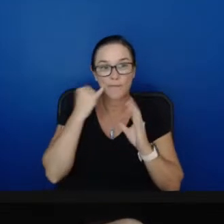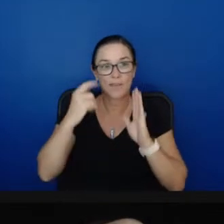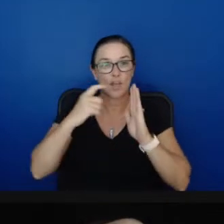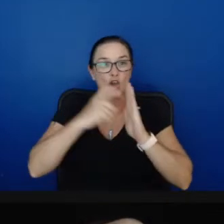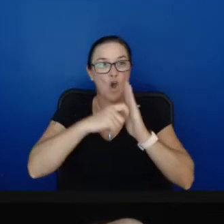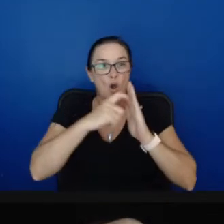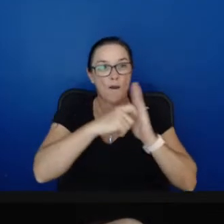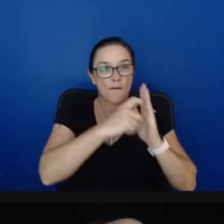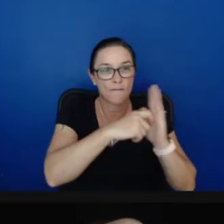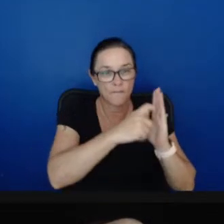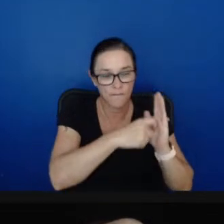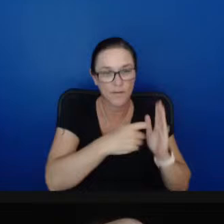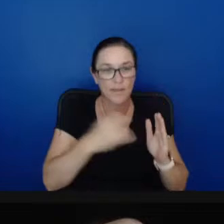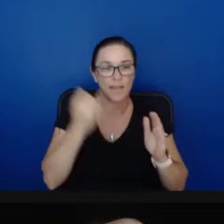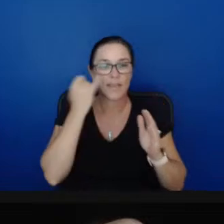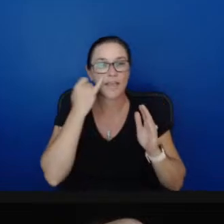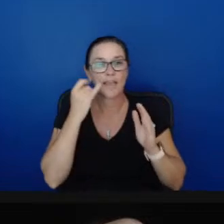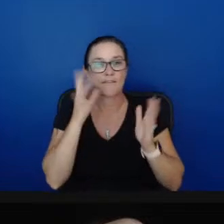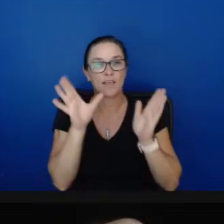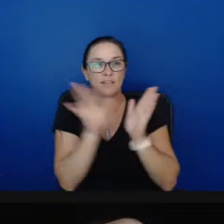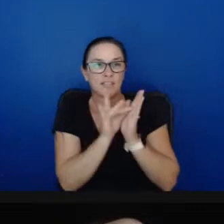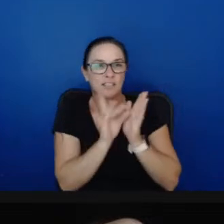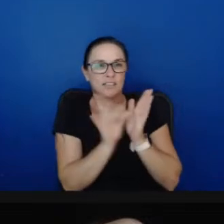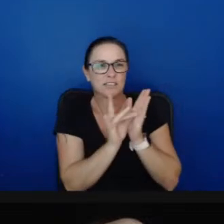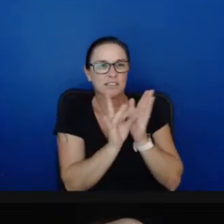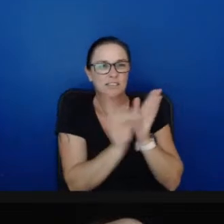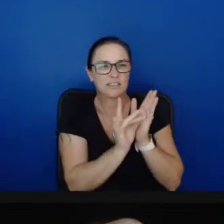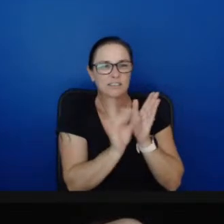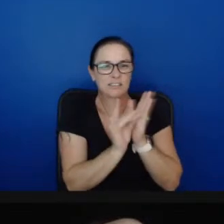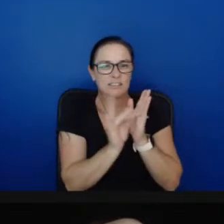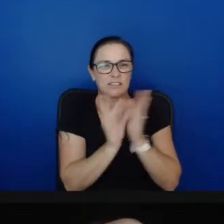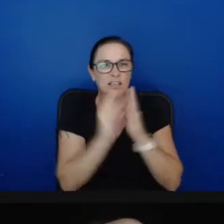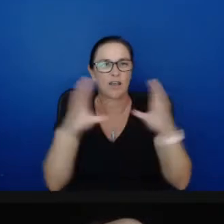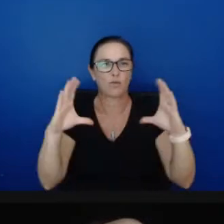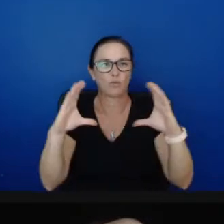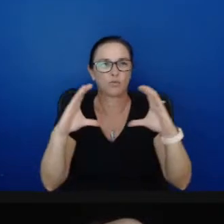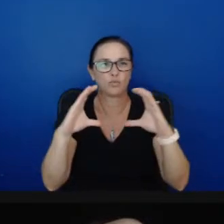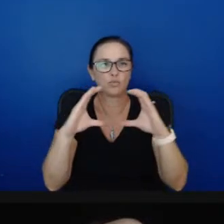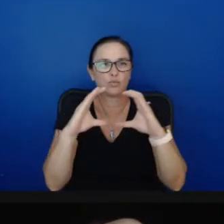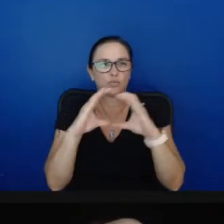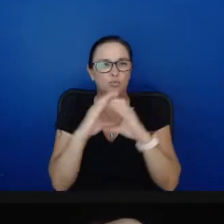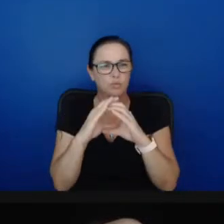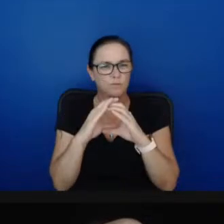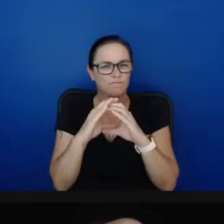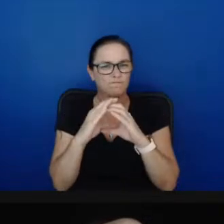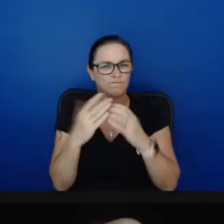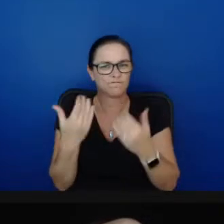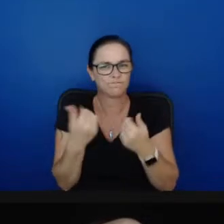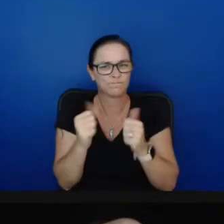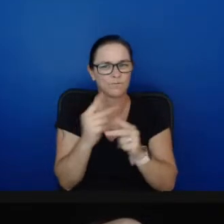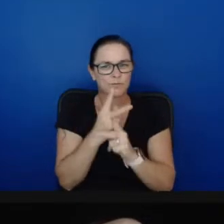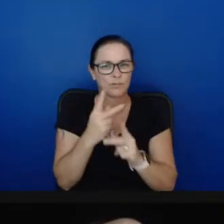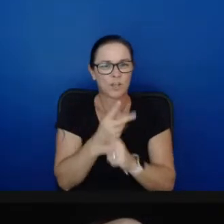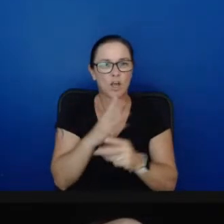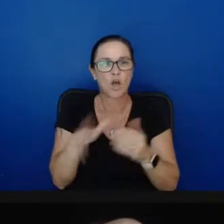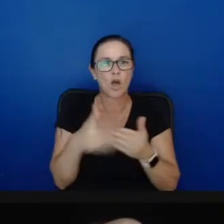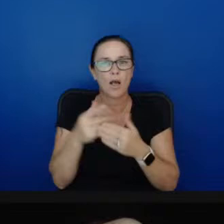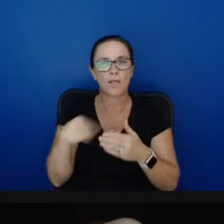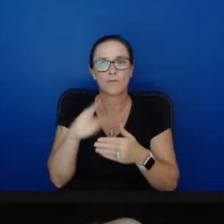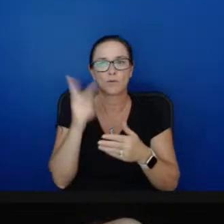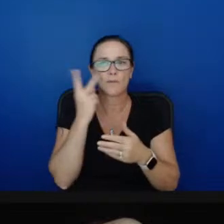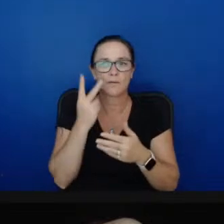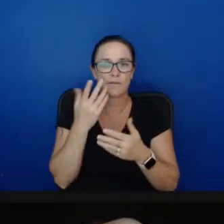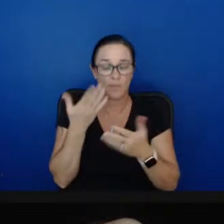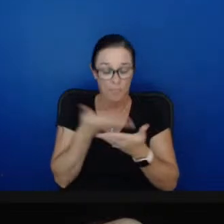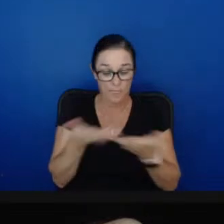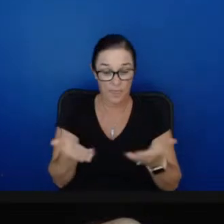it hardening and sticking to the sides and actually congealing it and constricting the tube, making it smaller? I think all those things have been shown that they could